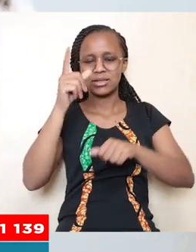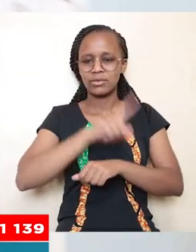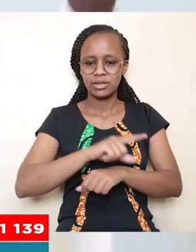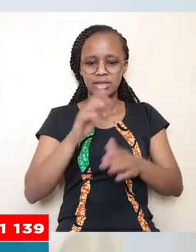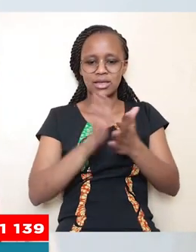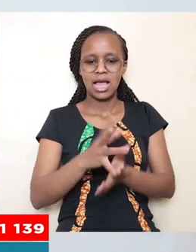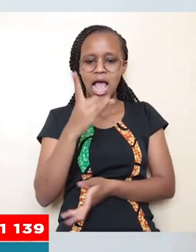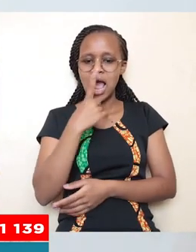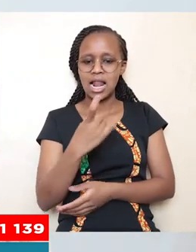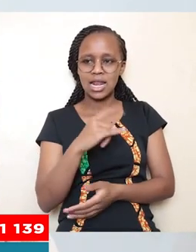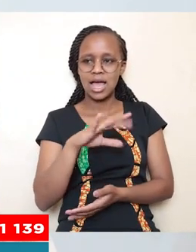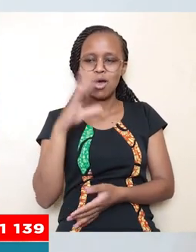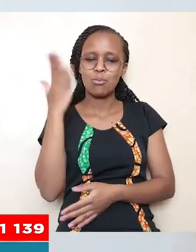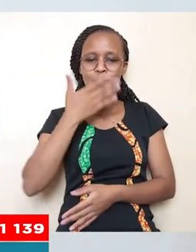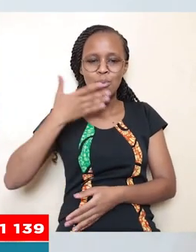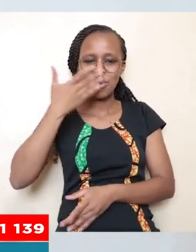Ukipika rice, ni uji.